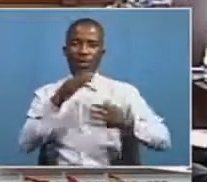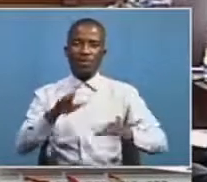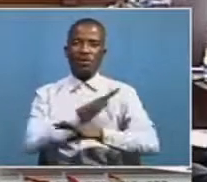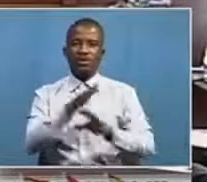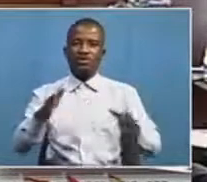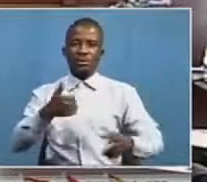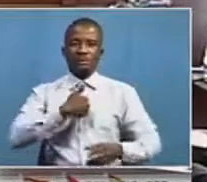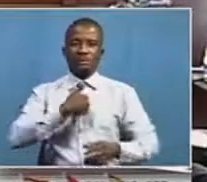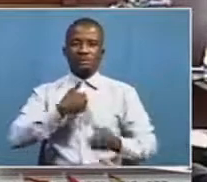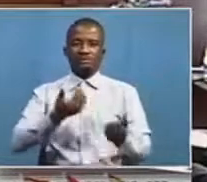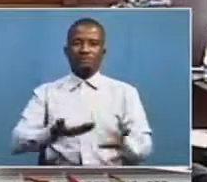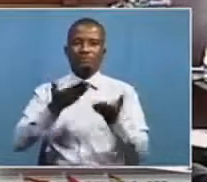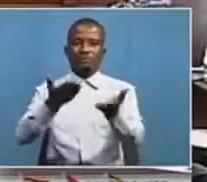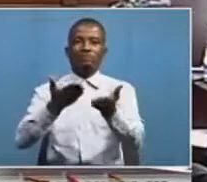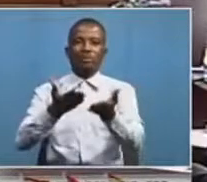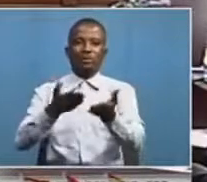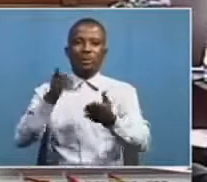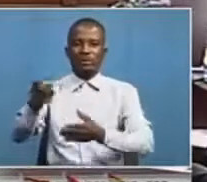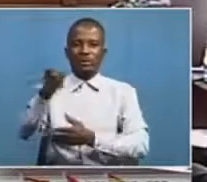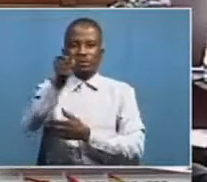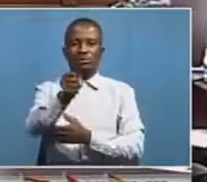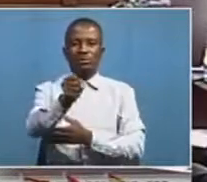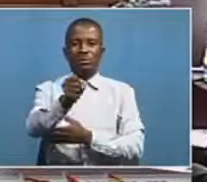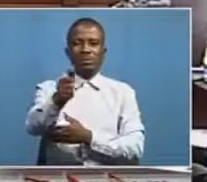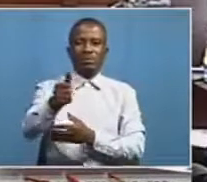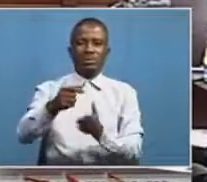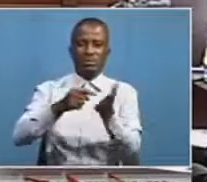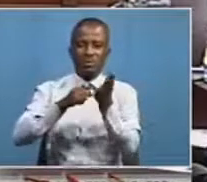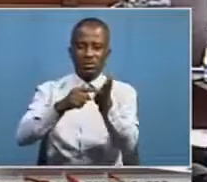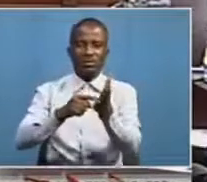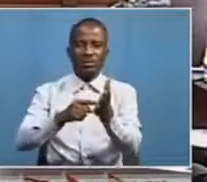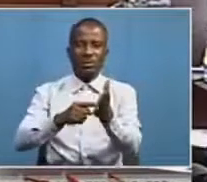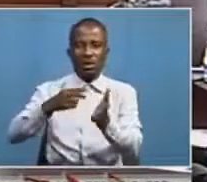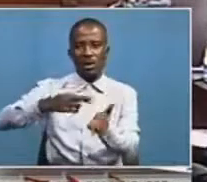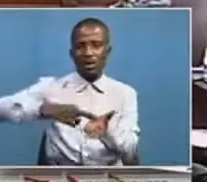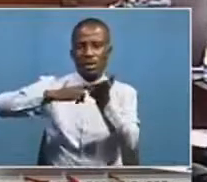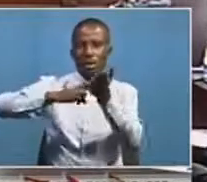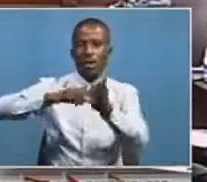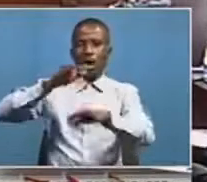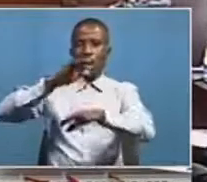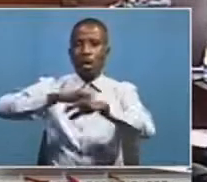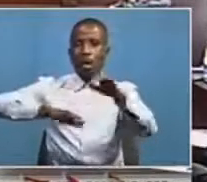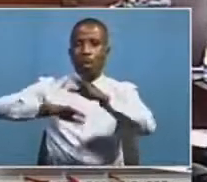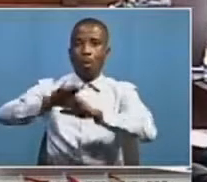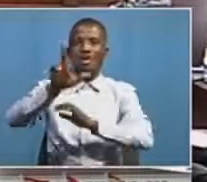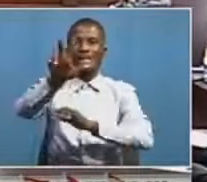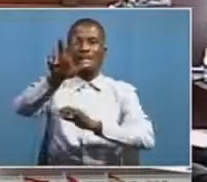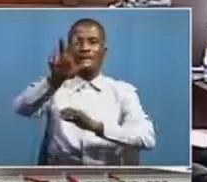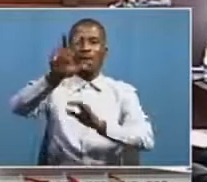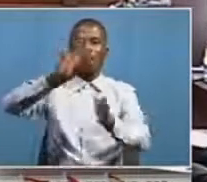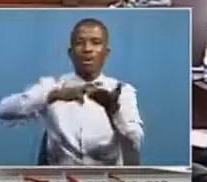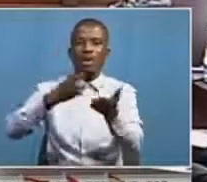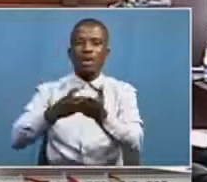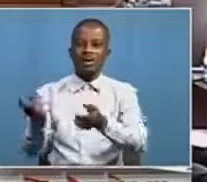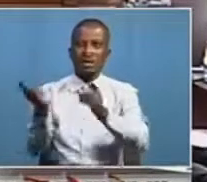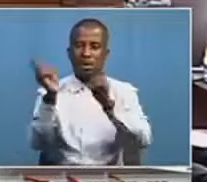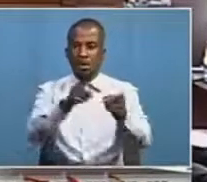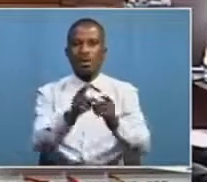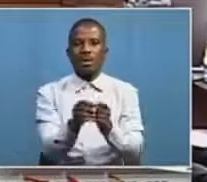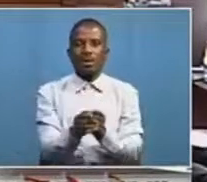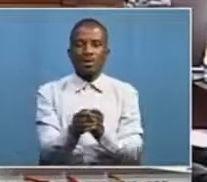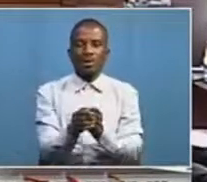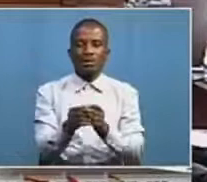himself and appointed no attorney to testify on his behalf, but all 3 witnesses in all. They were Mr.